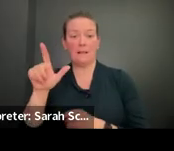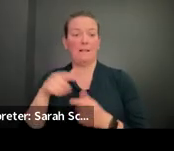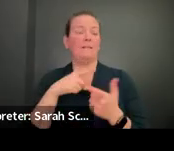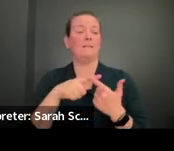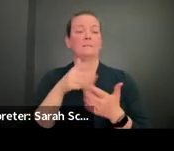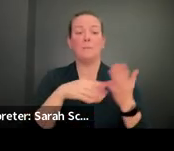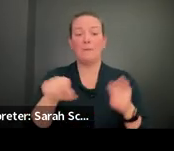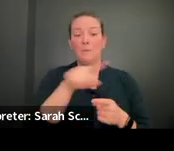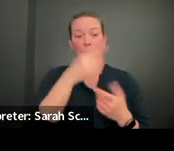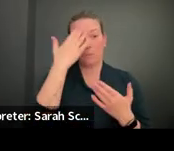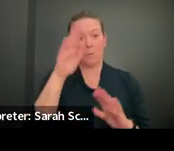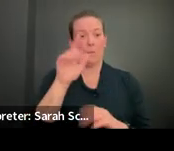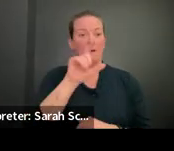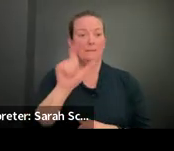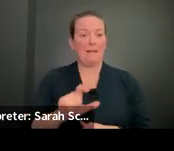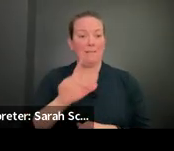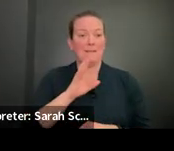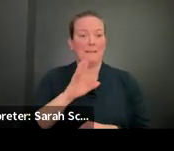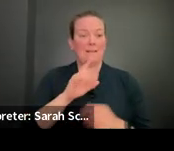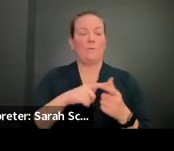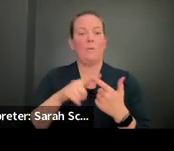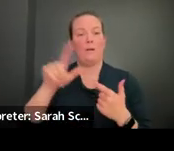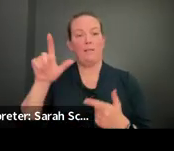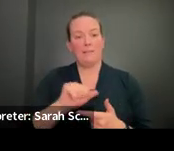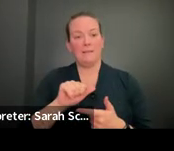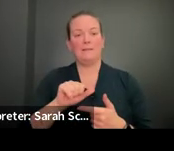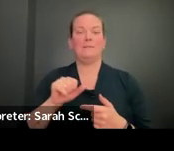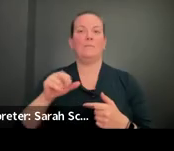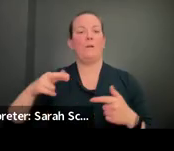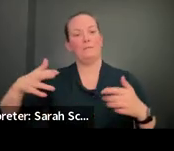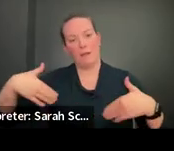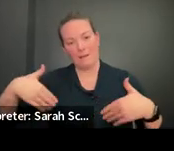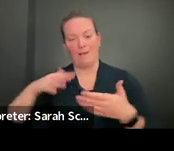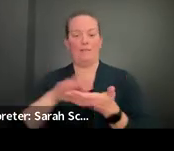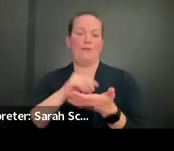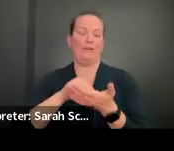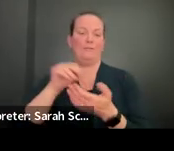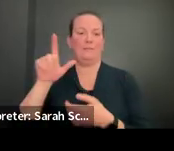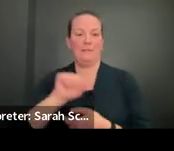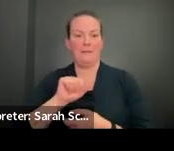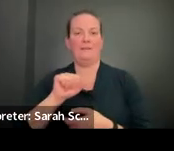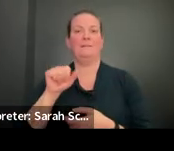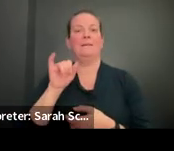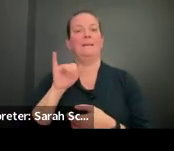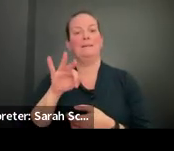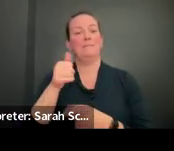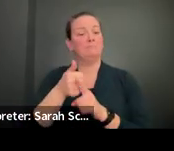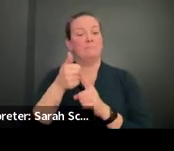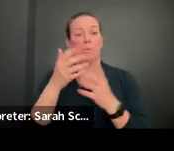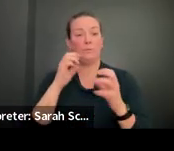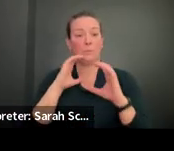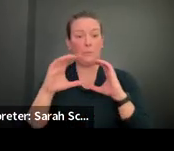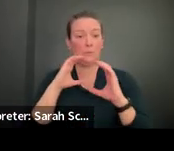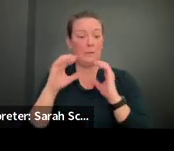who don't know Italian or yet as yet Italian Sign Language wants to communicate with